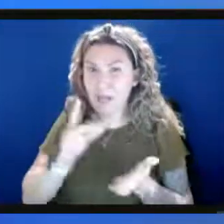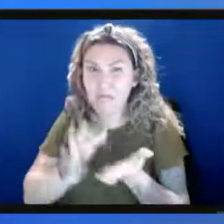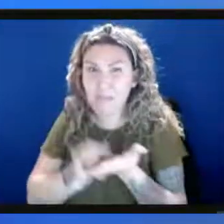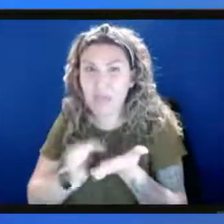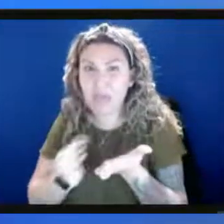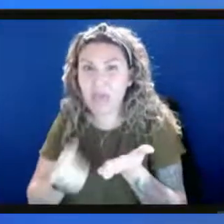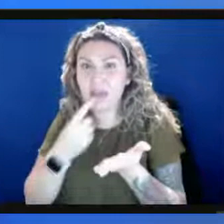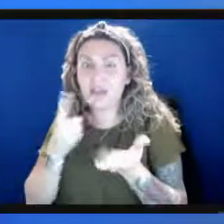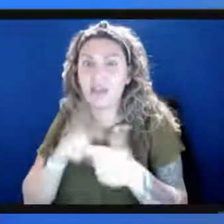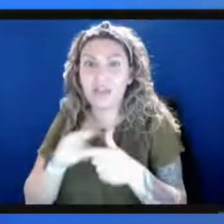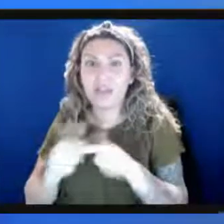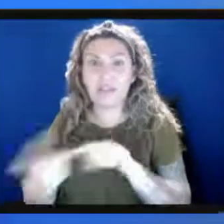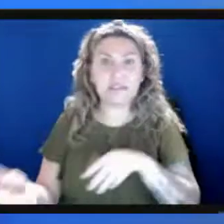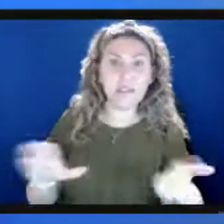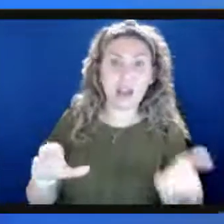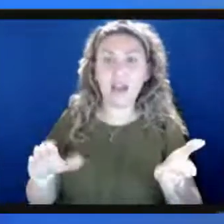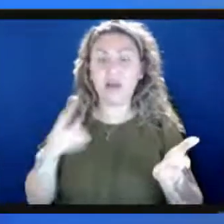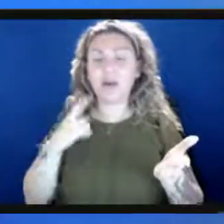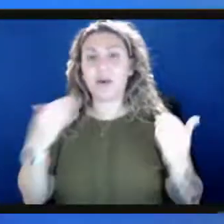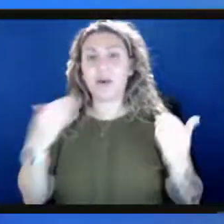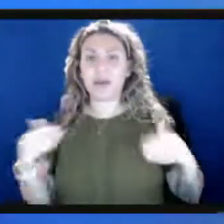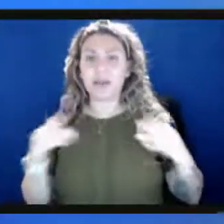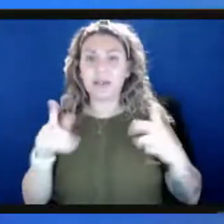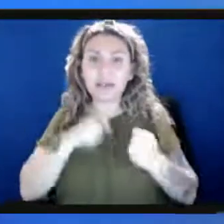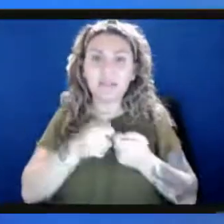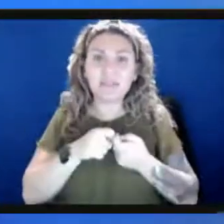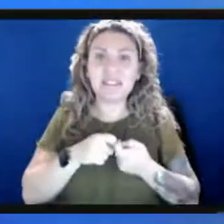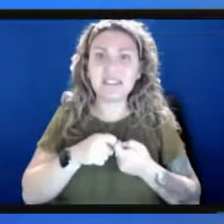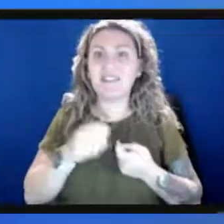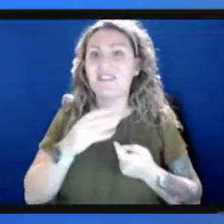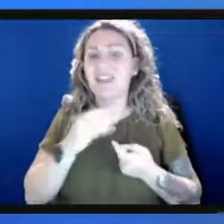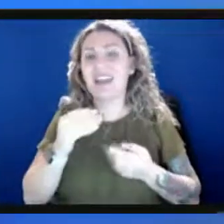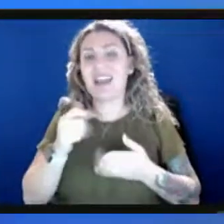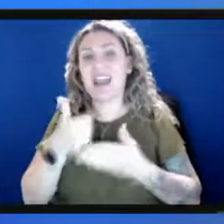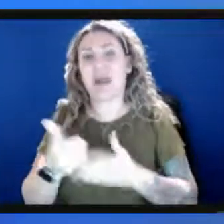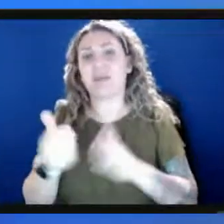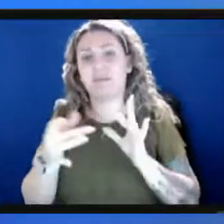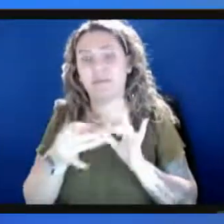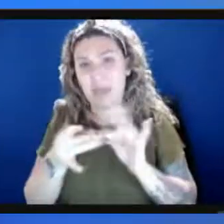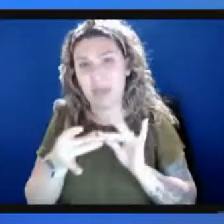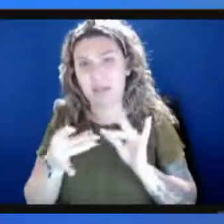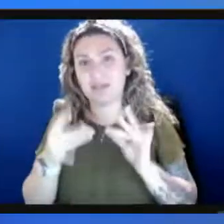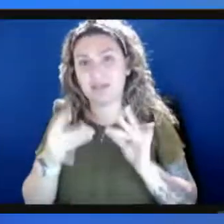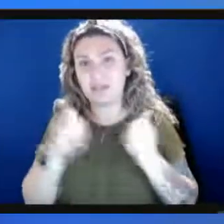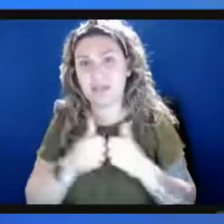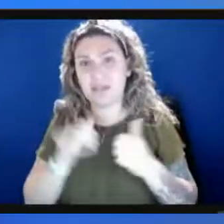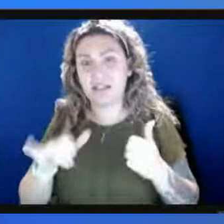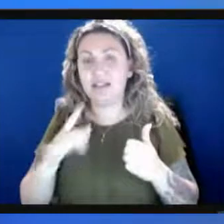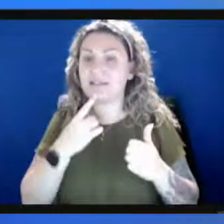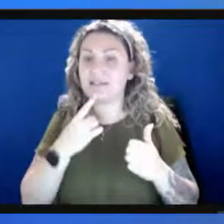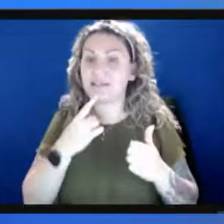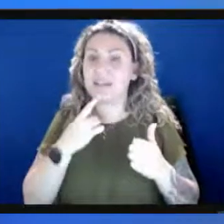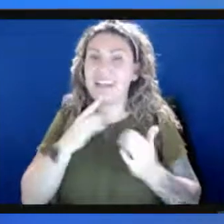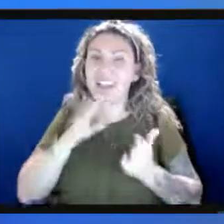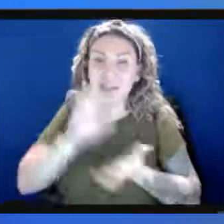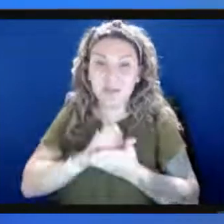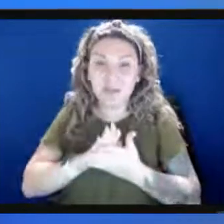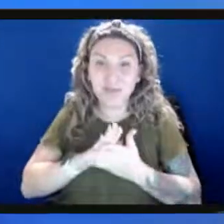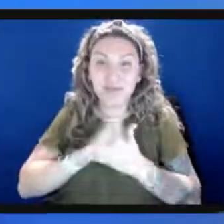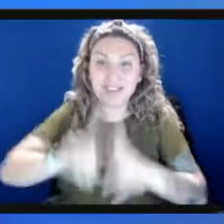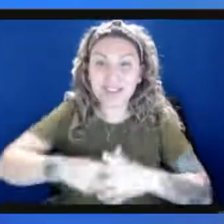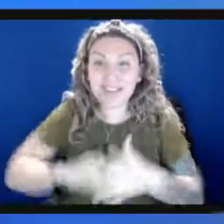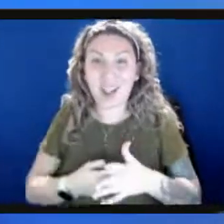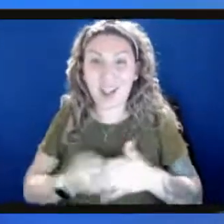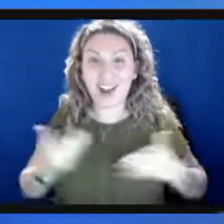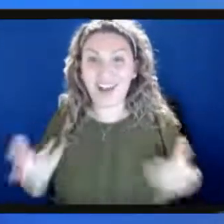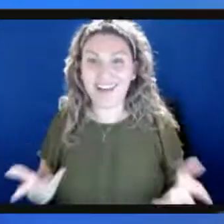it very specific and tangible can really help that message get through. That said, school's starting. We're